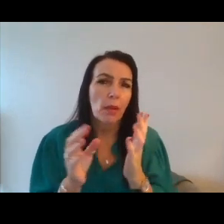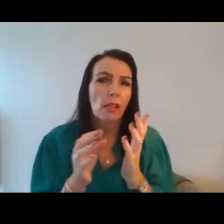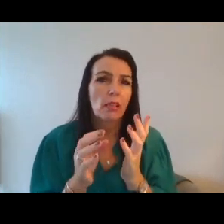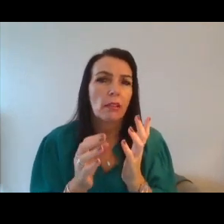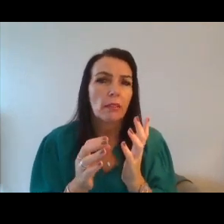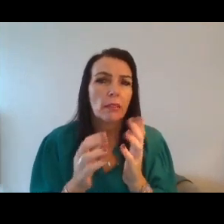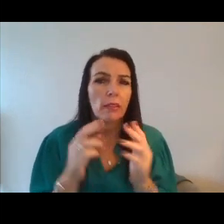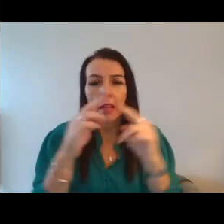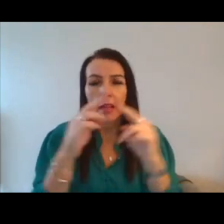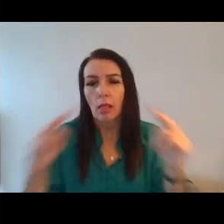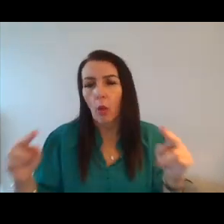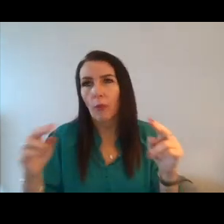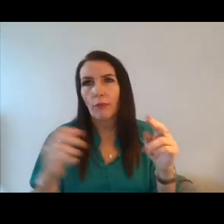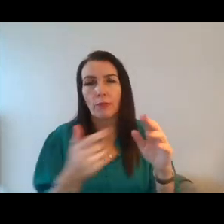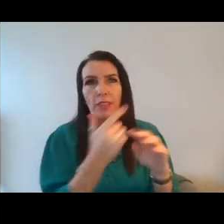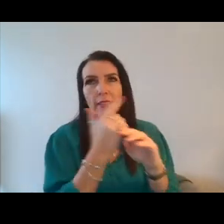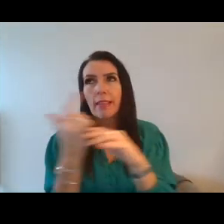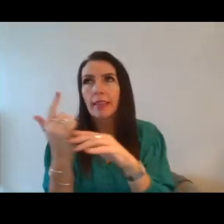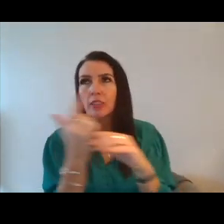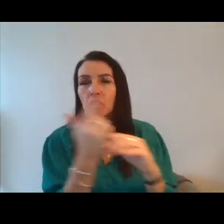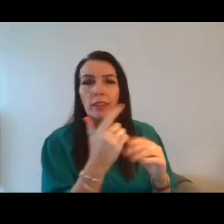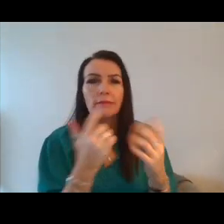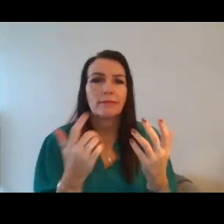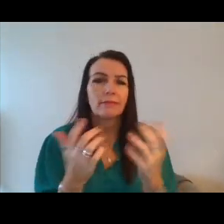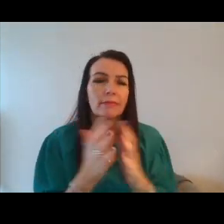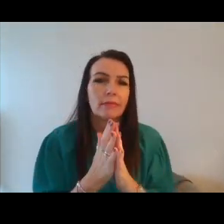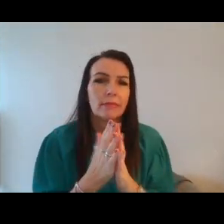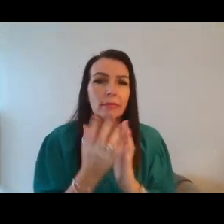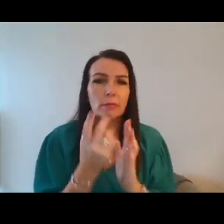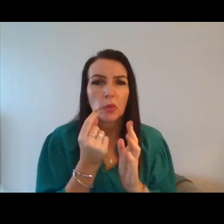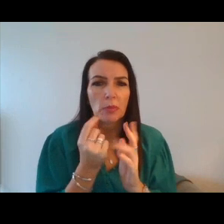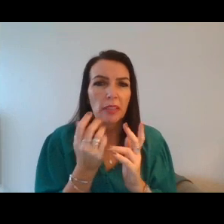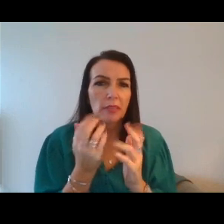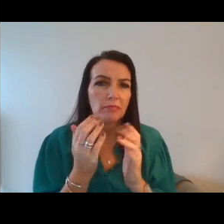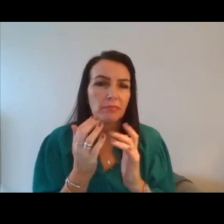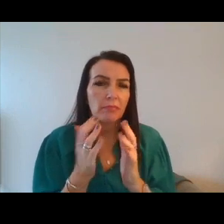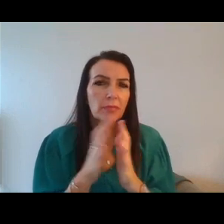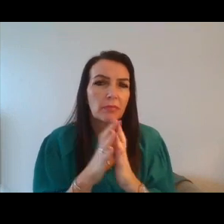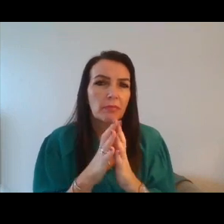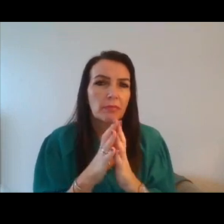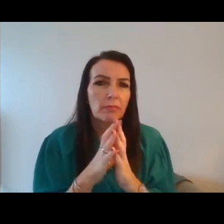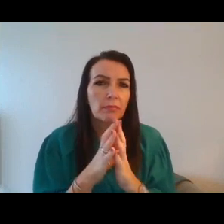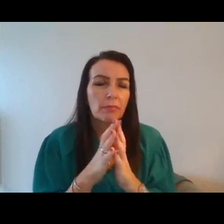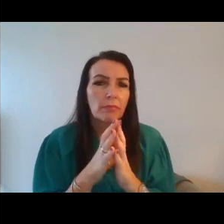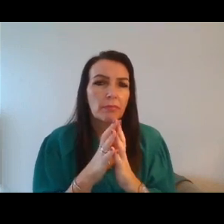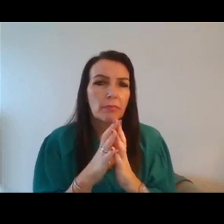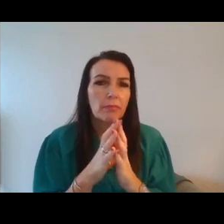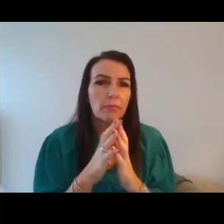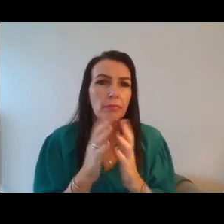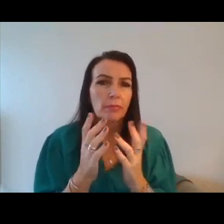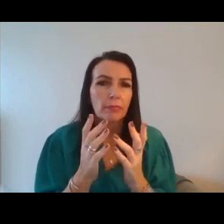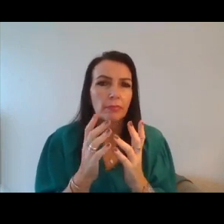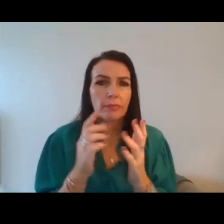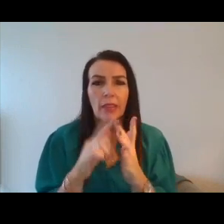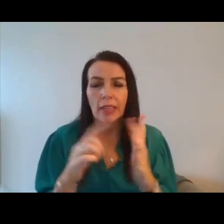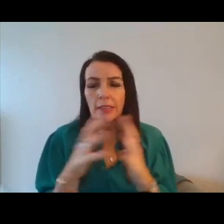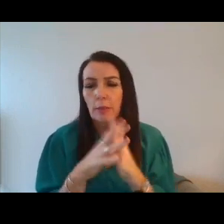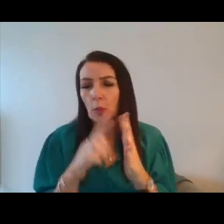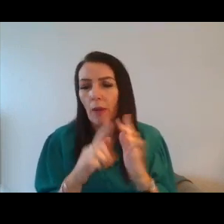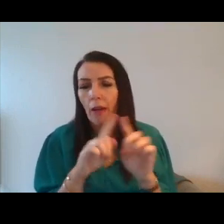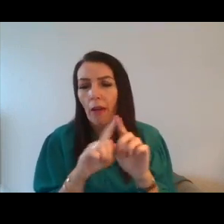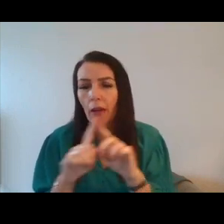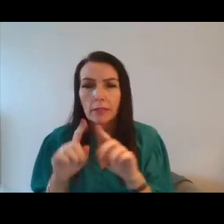loft insulation, possibly getting in, doing IWI, things that